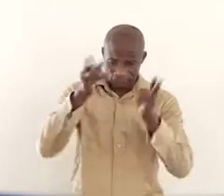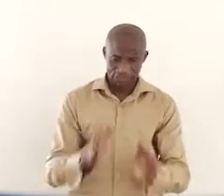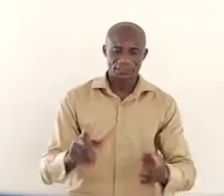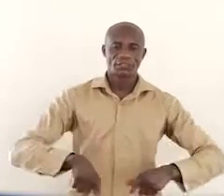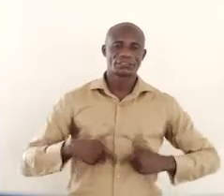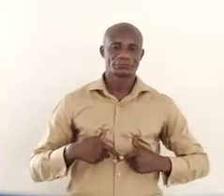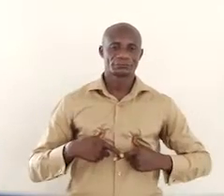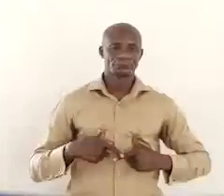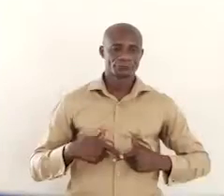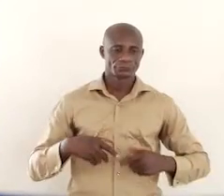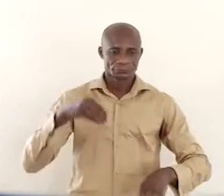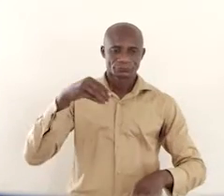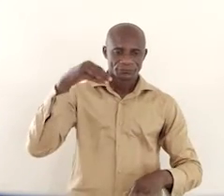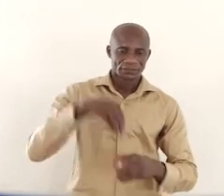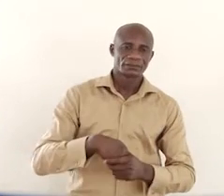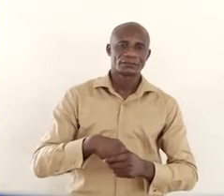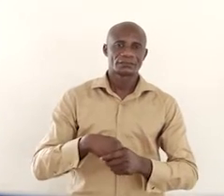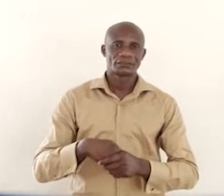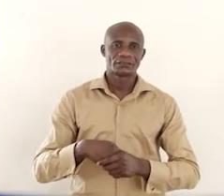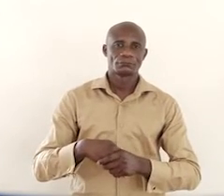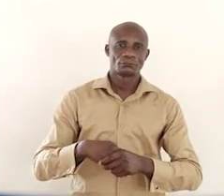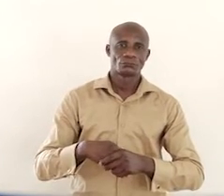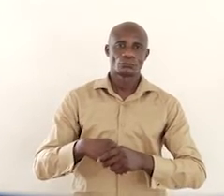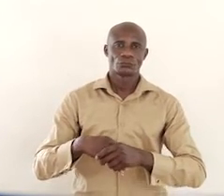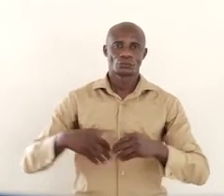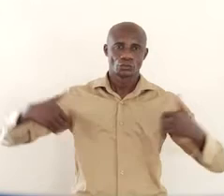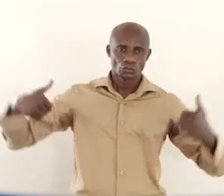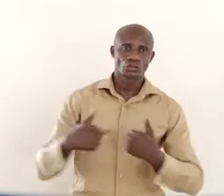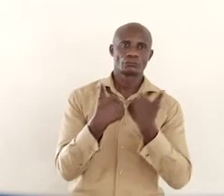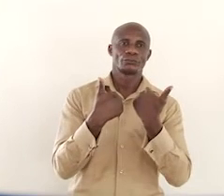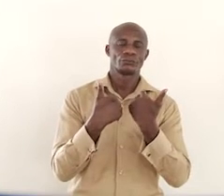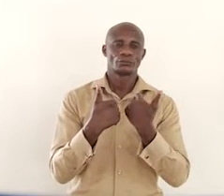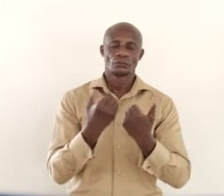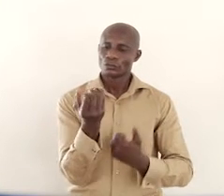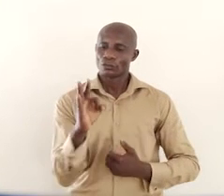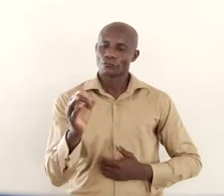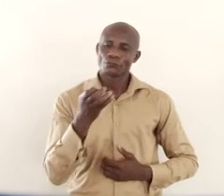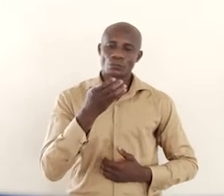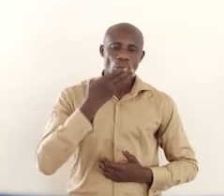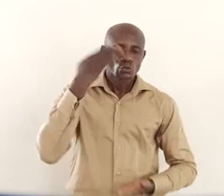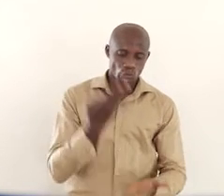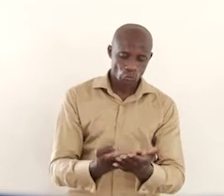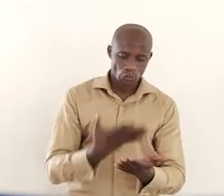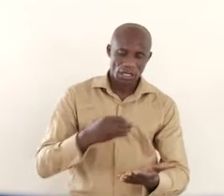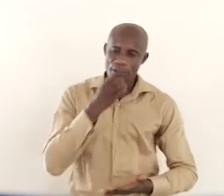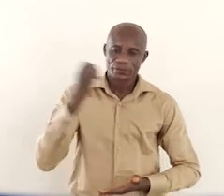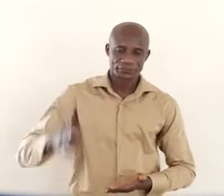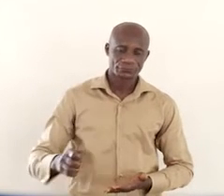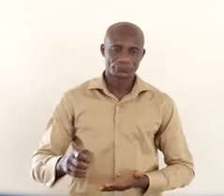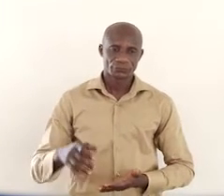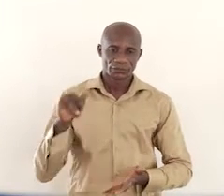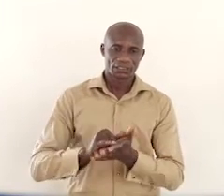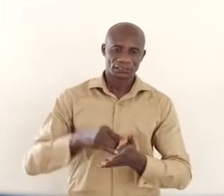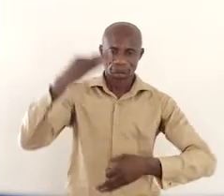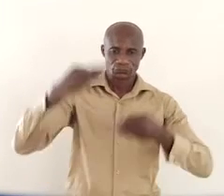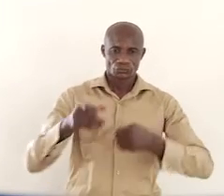lives. That in the grand contest of good and evil, that